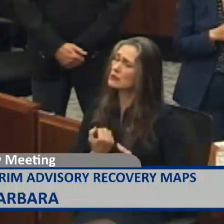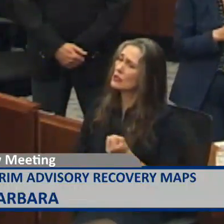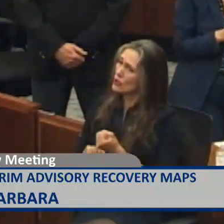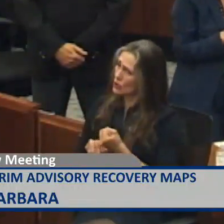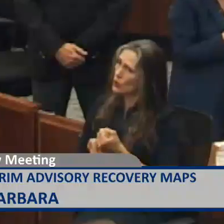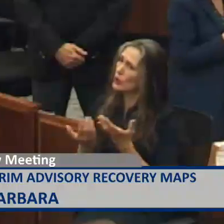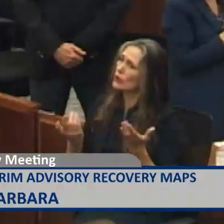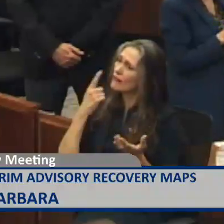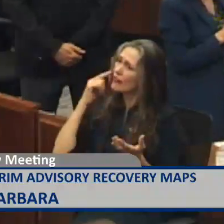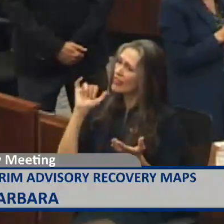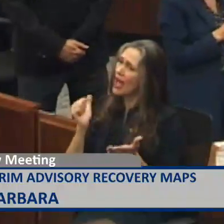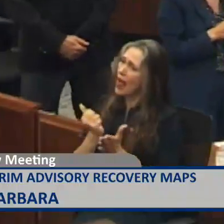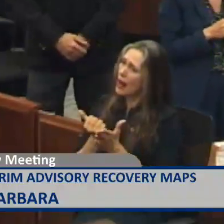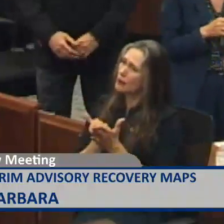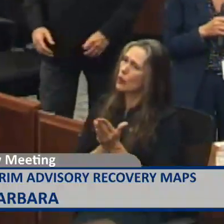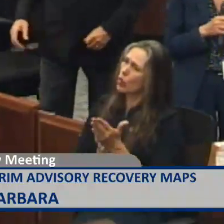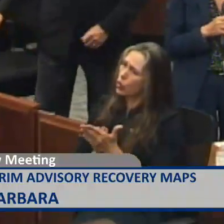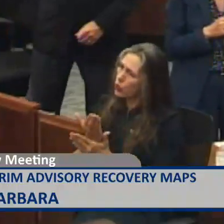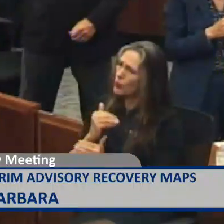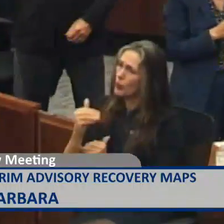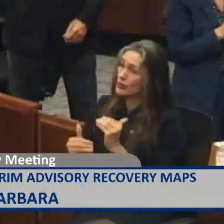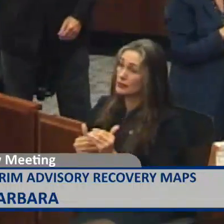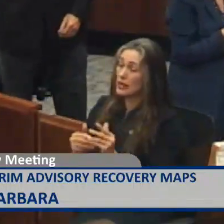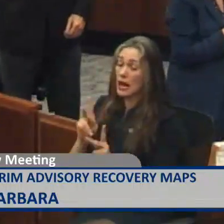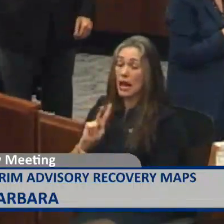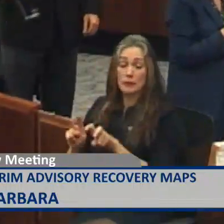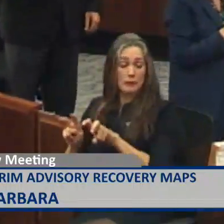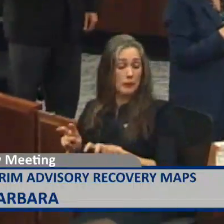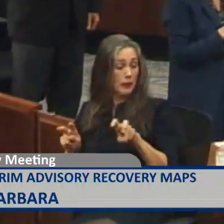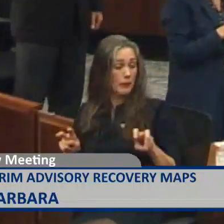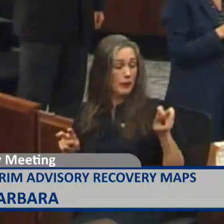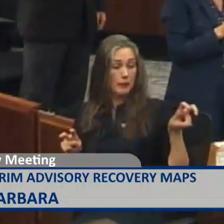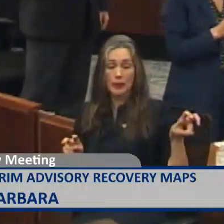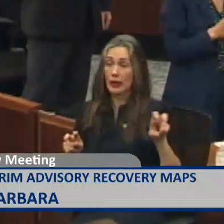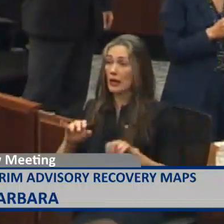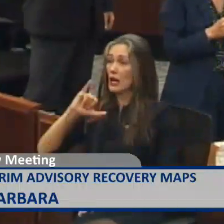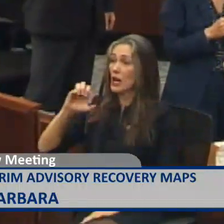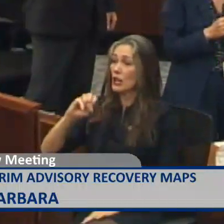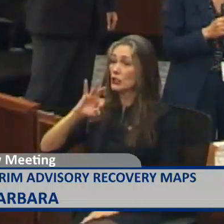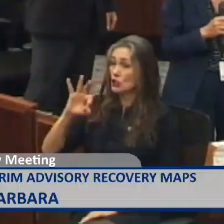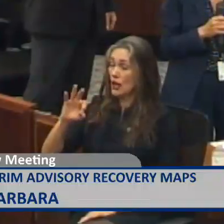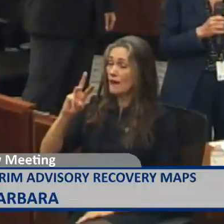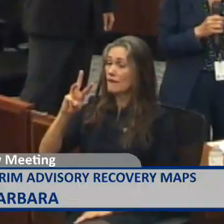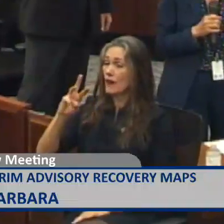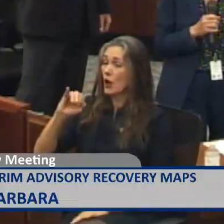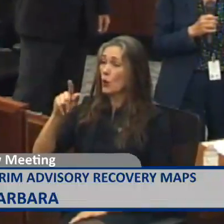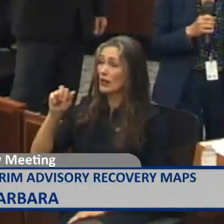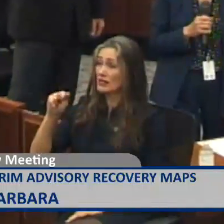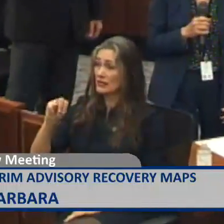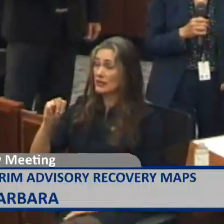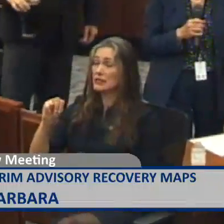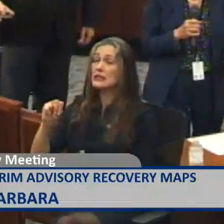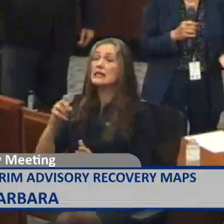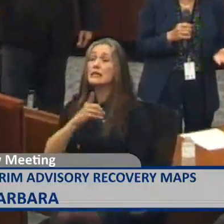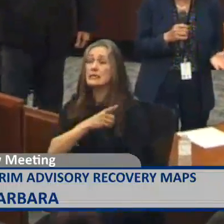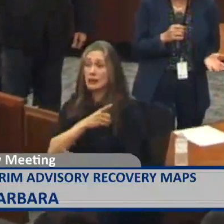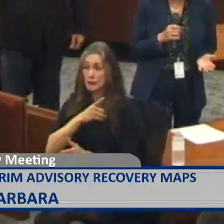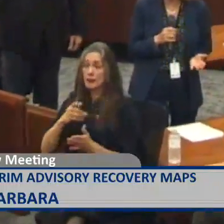an appointment scheduled, to do that. And I know some of you have already engaged experts, bring your experts with you, your